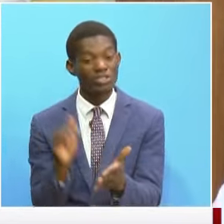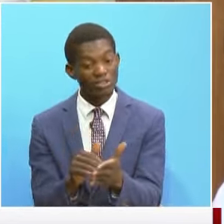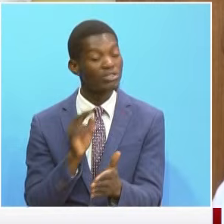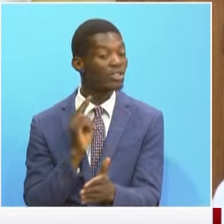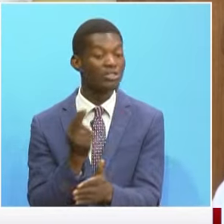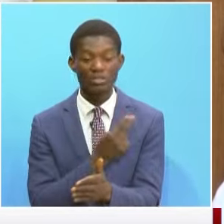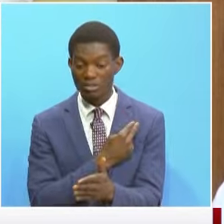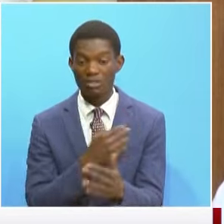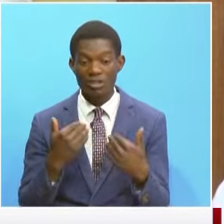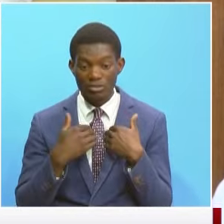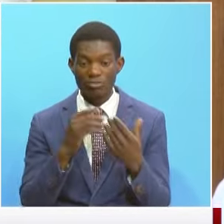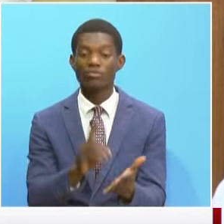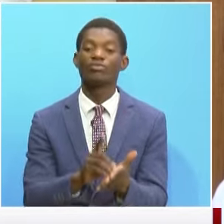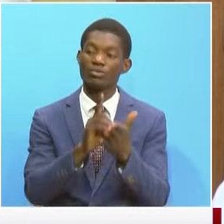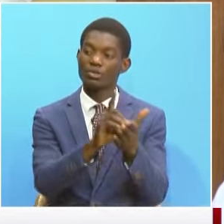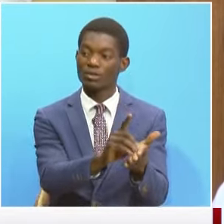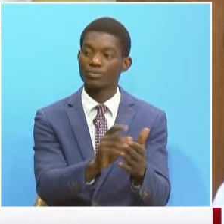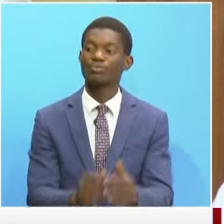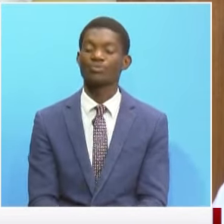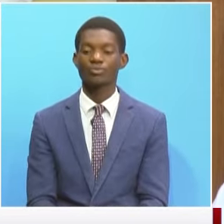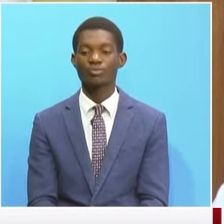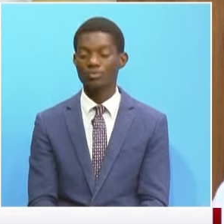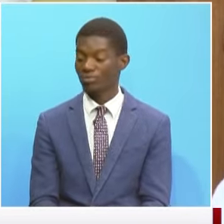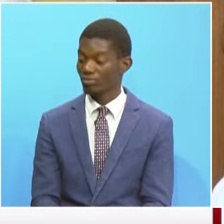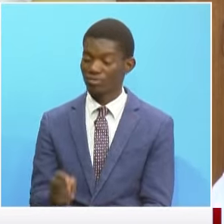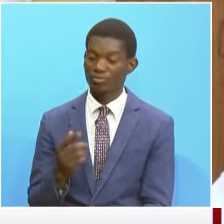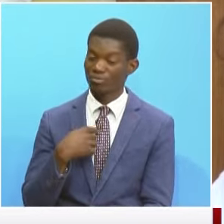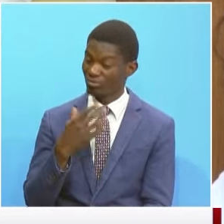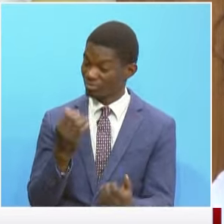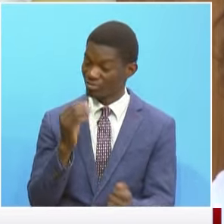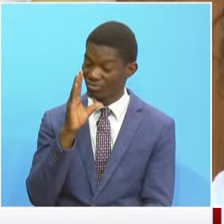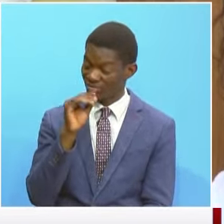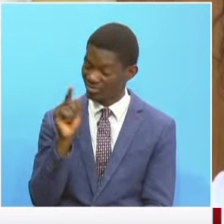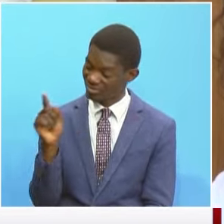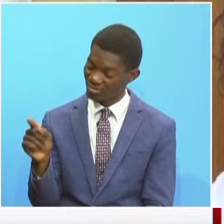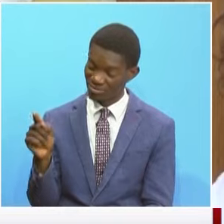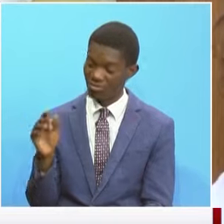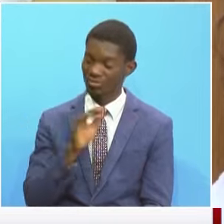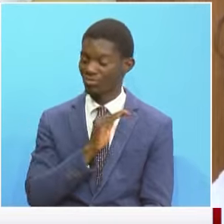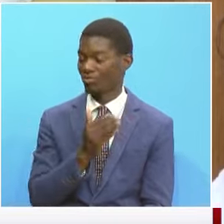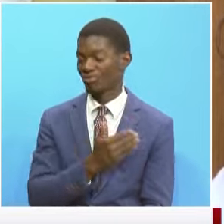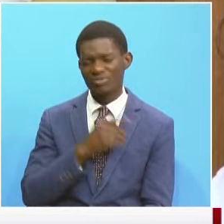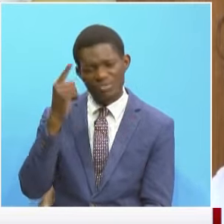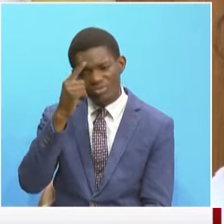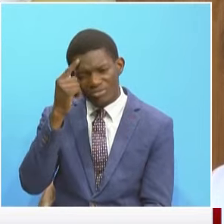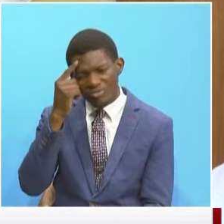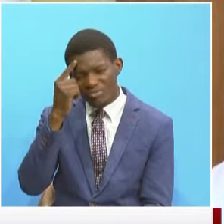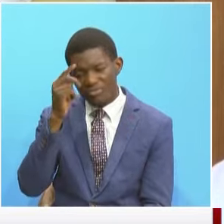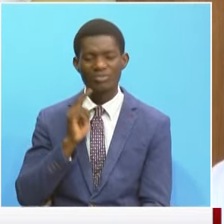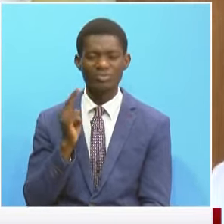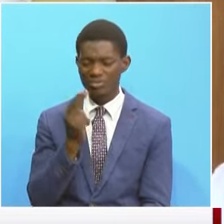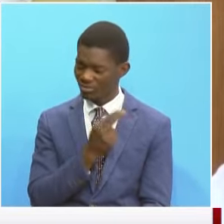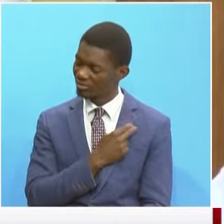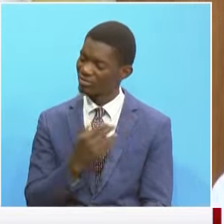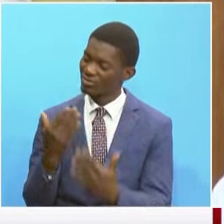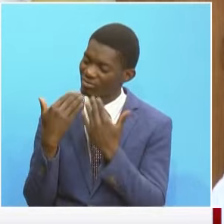to say thank you so much to the women ministries for thinking of us. And with these women